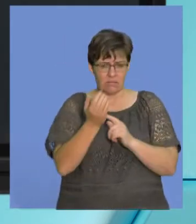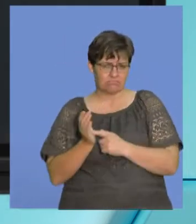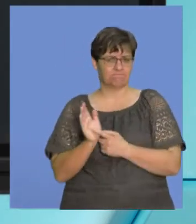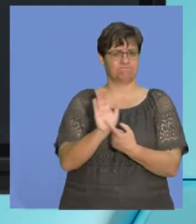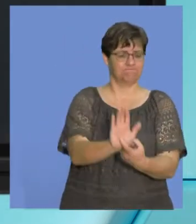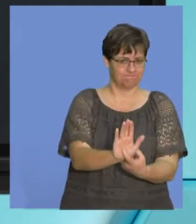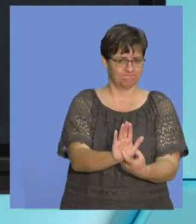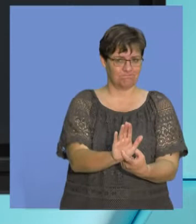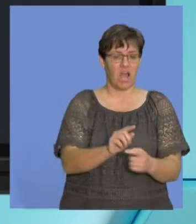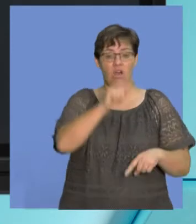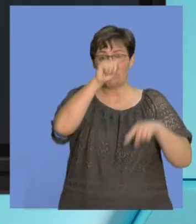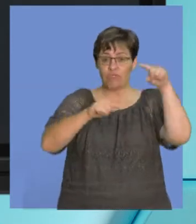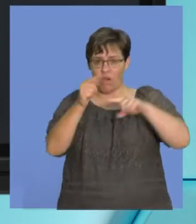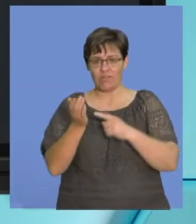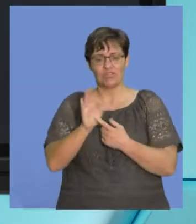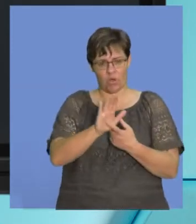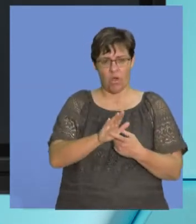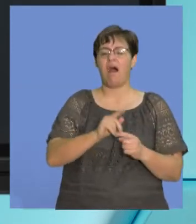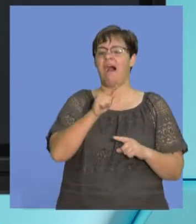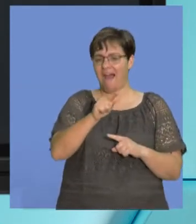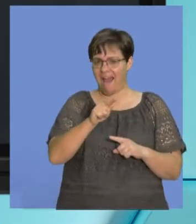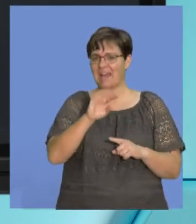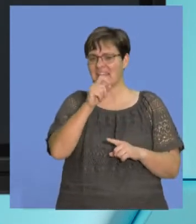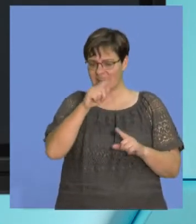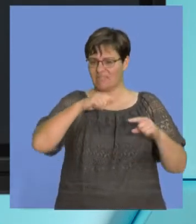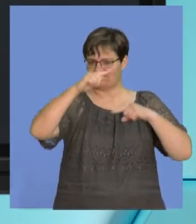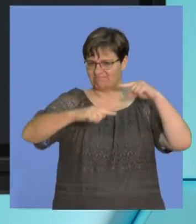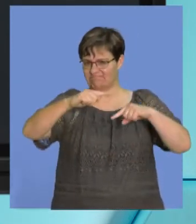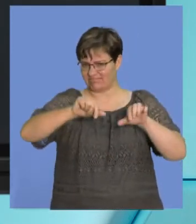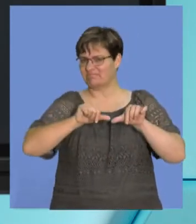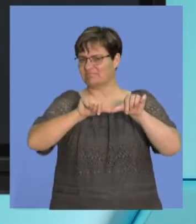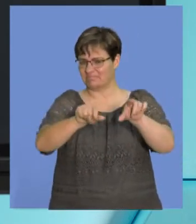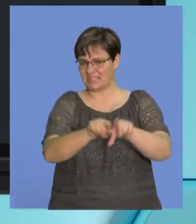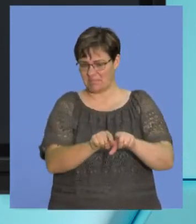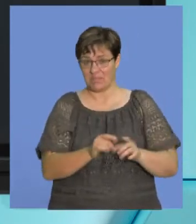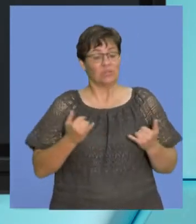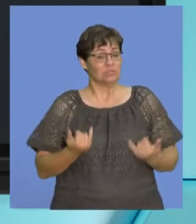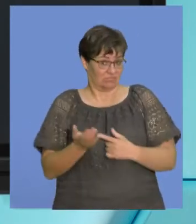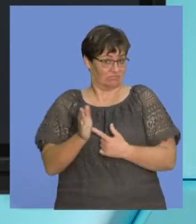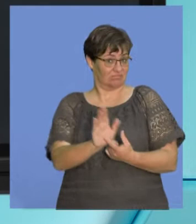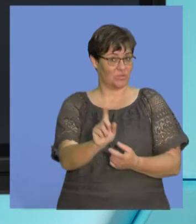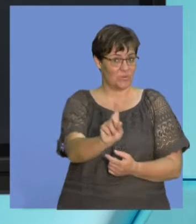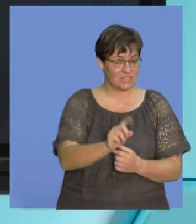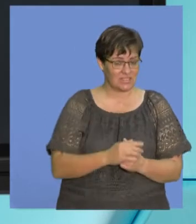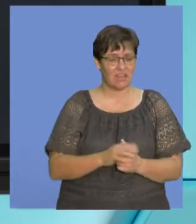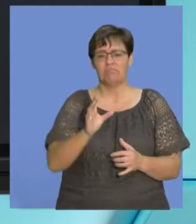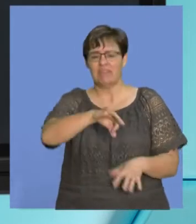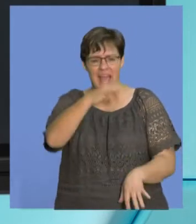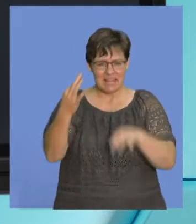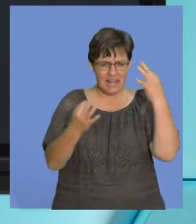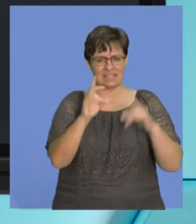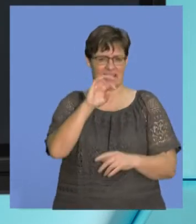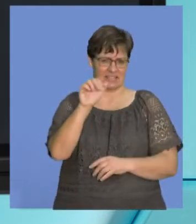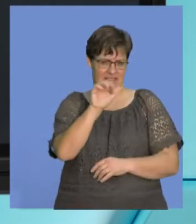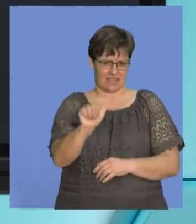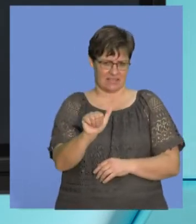how we use graphs to illustrate trends of the data. In today's lesson, we're going to be looking at the analysis of data